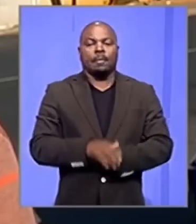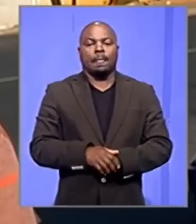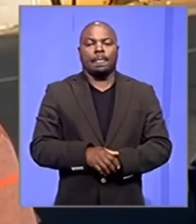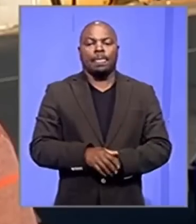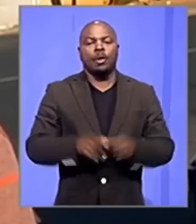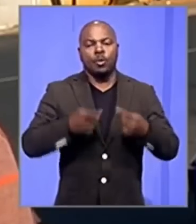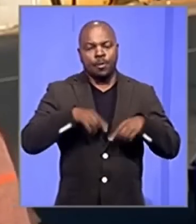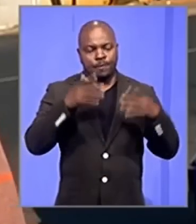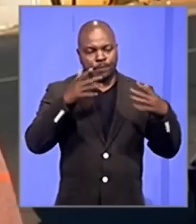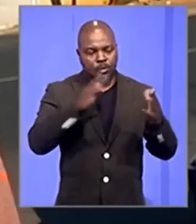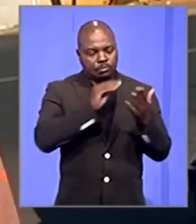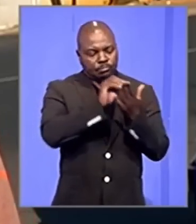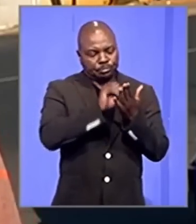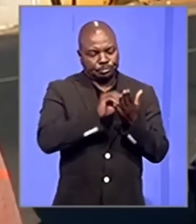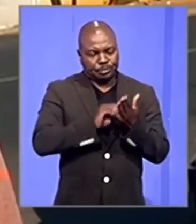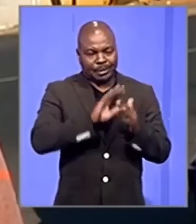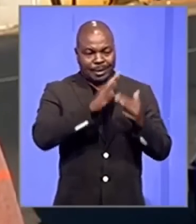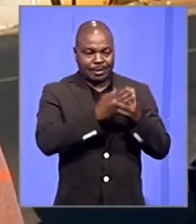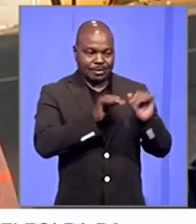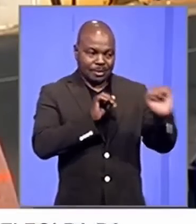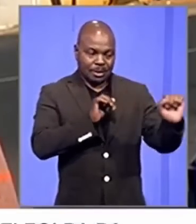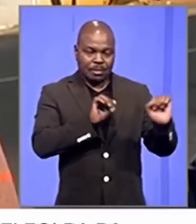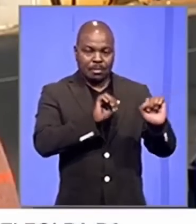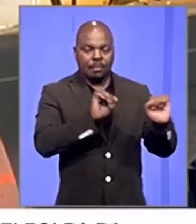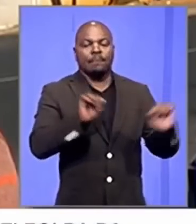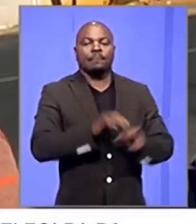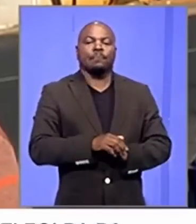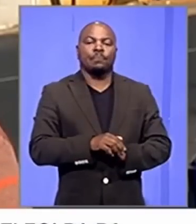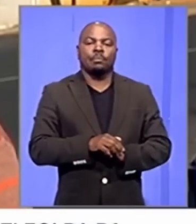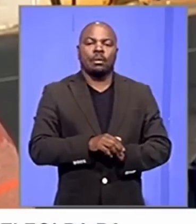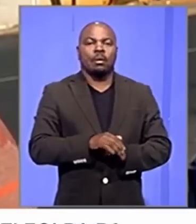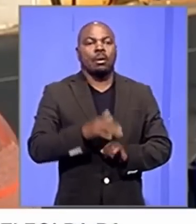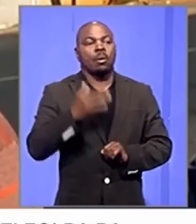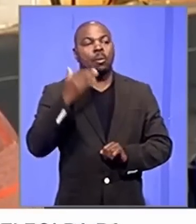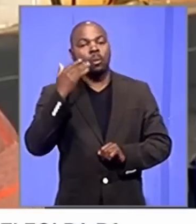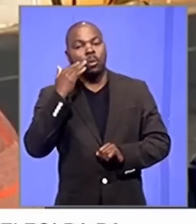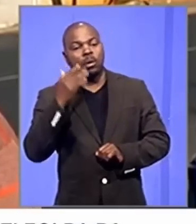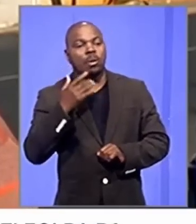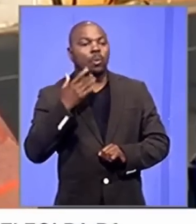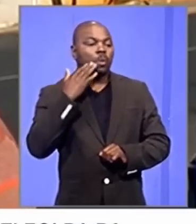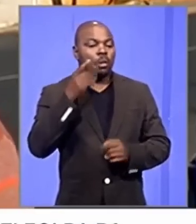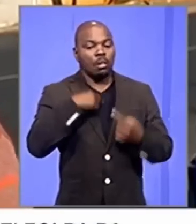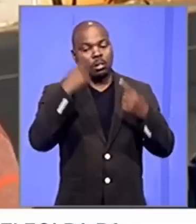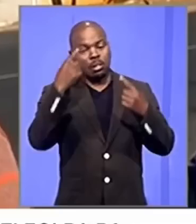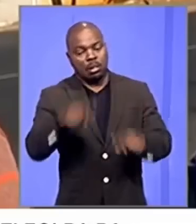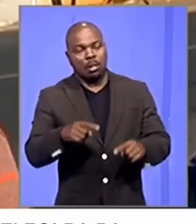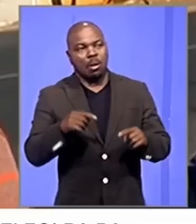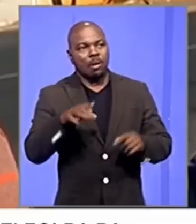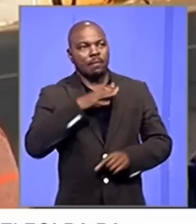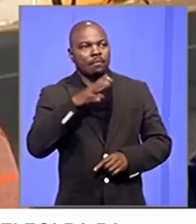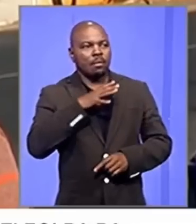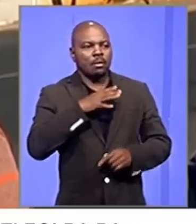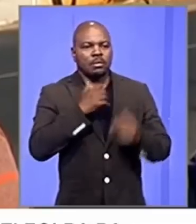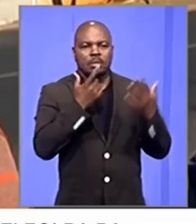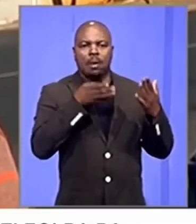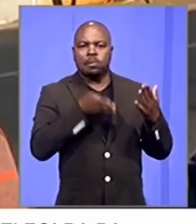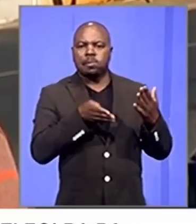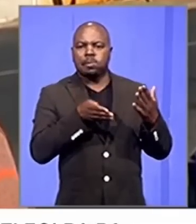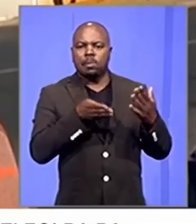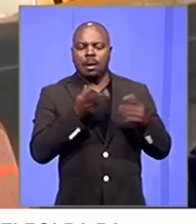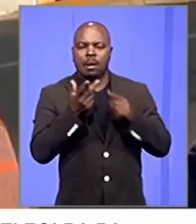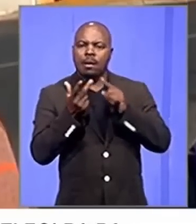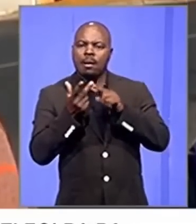we processed them as they arrived, and only when we arrived here there were only 7 that were here, and then